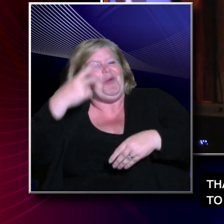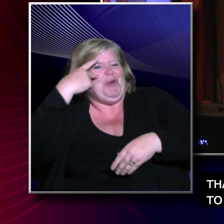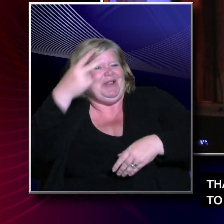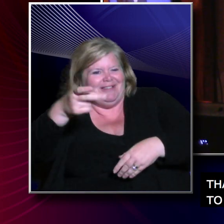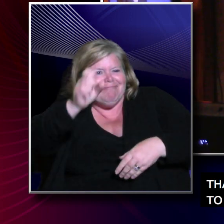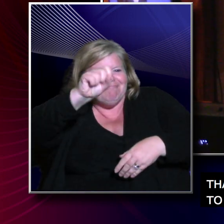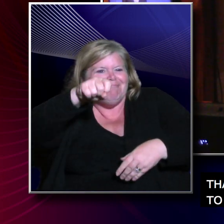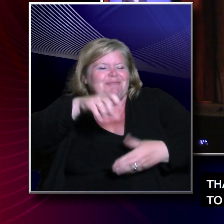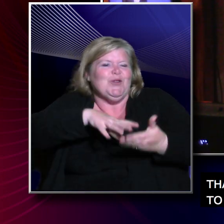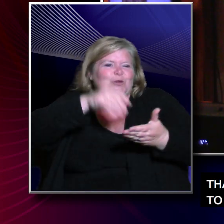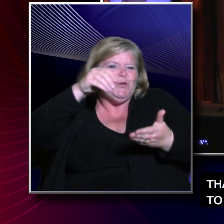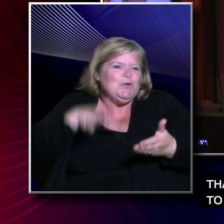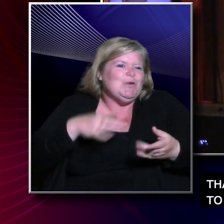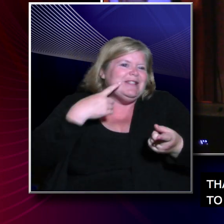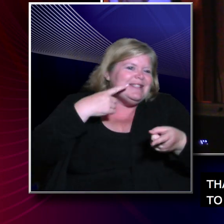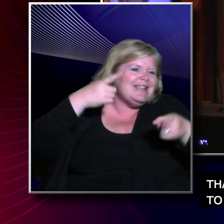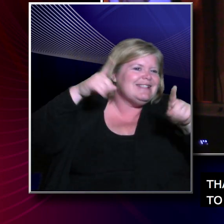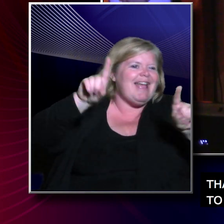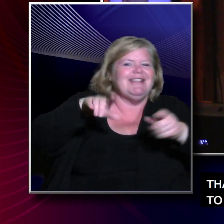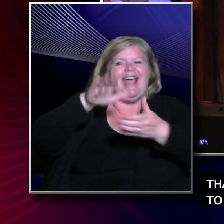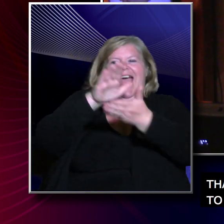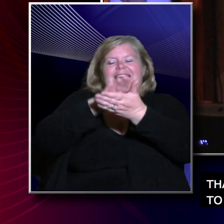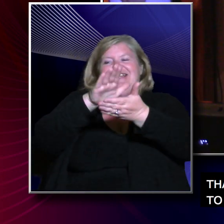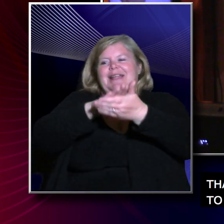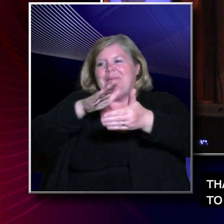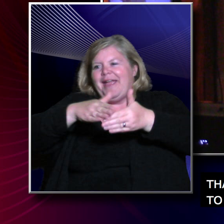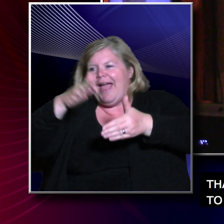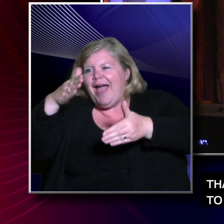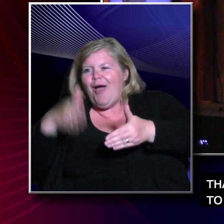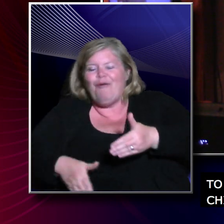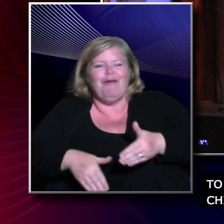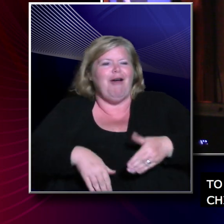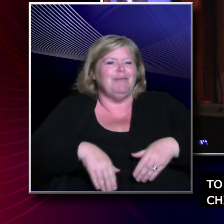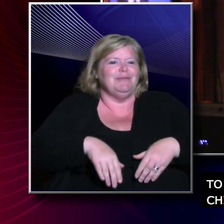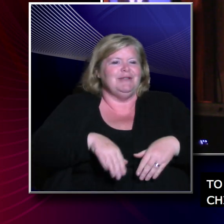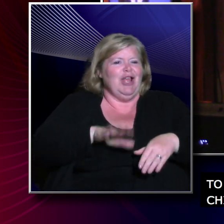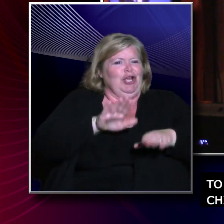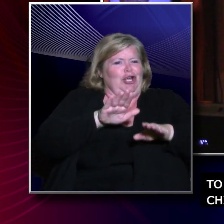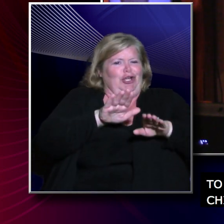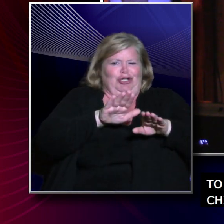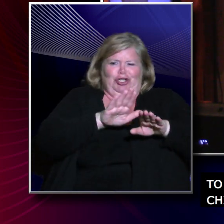and academic outcomes and child development.